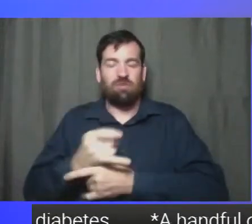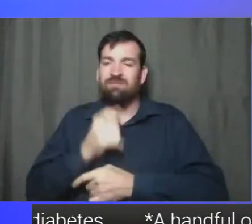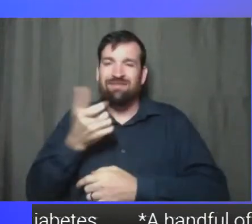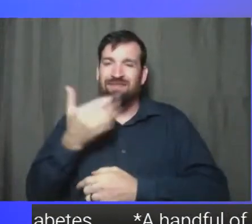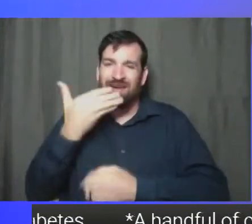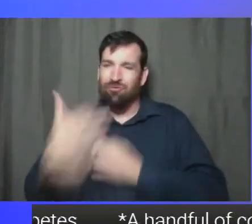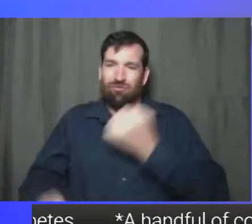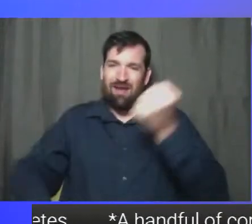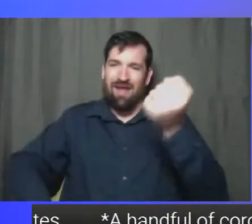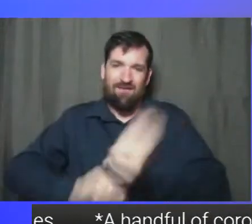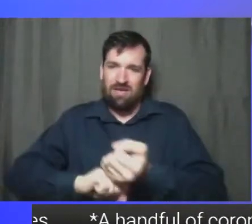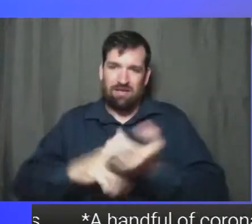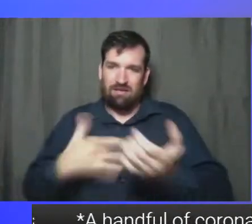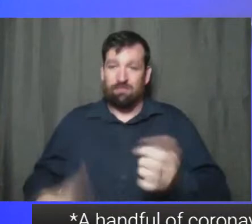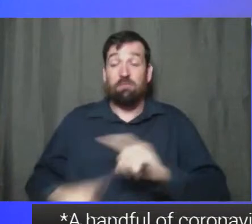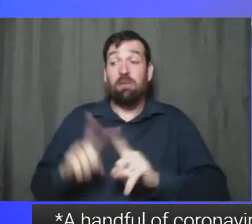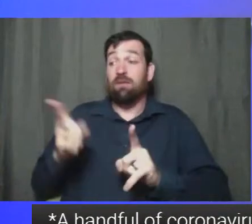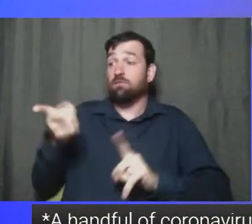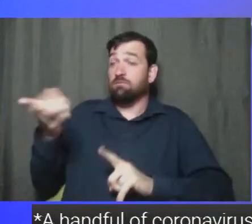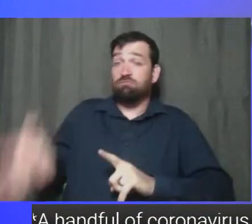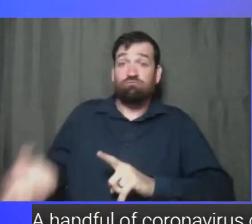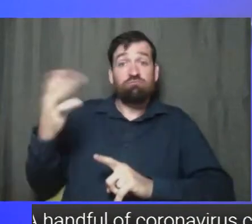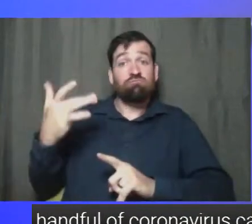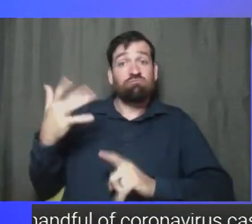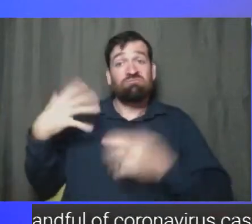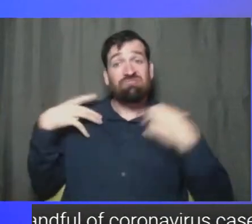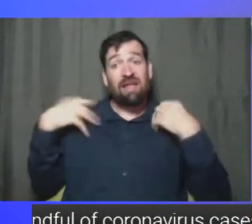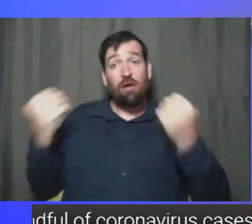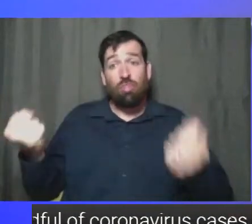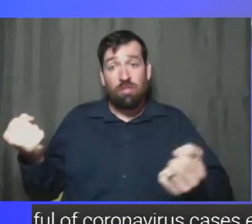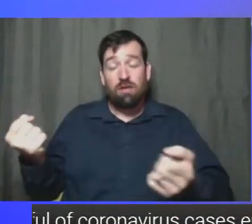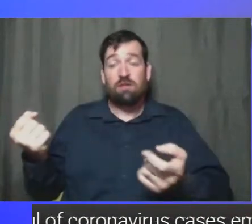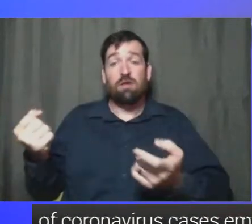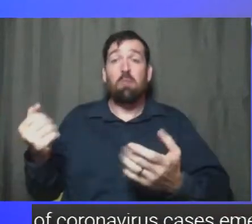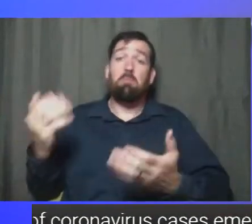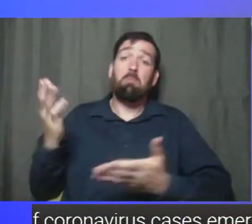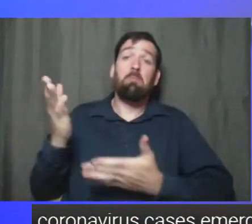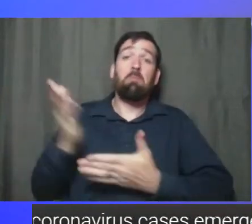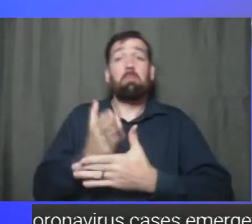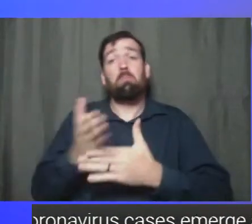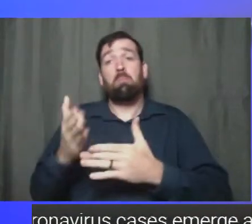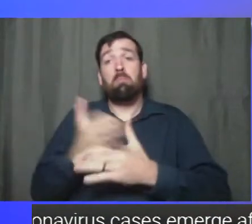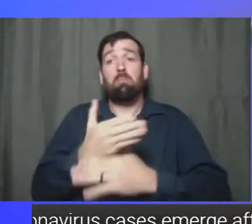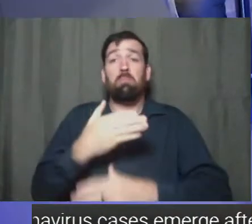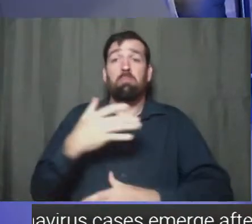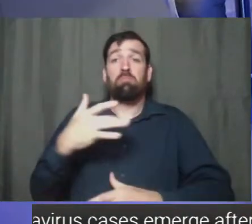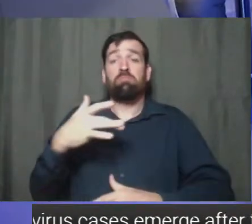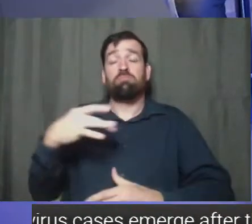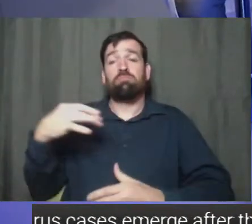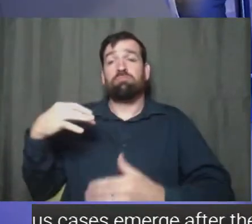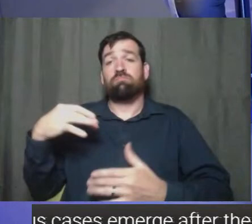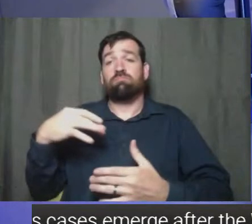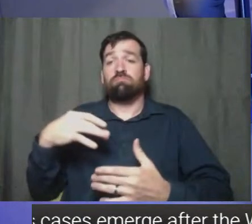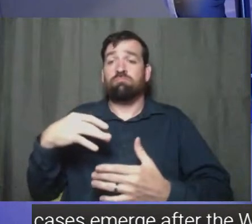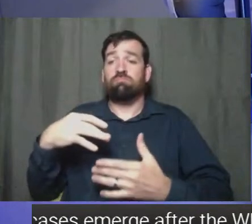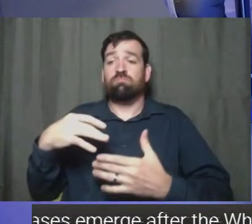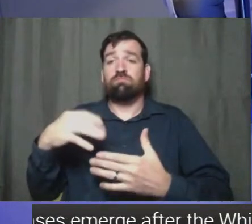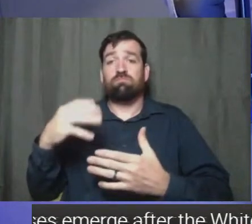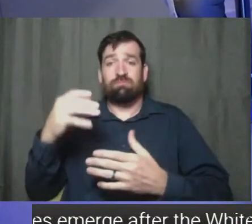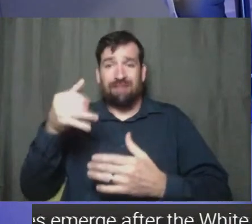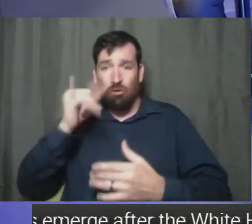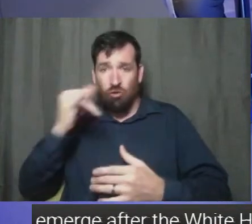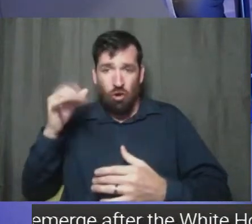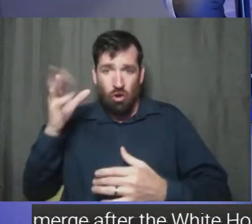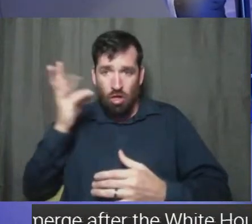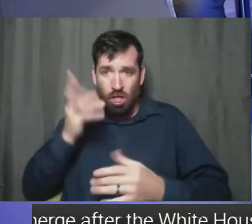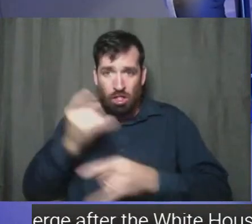but in a healthy patient, a moderate amount of alcohol can have some potential cardiovascular benefits. I'm not taking you down that rabbit hole. I know that. So I do want to